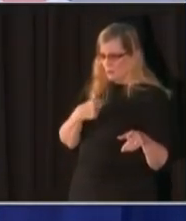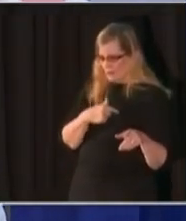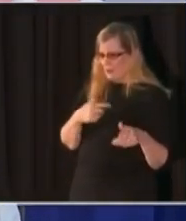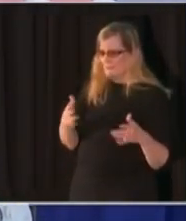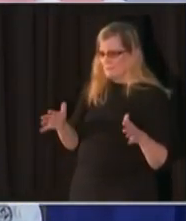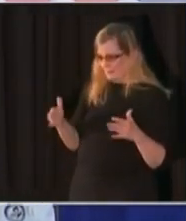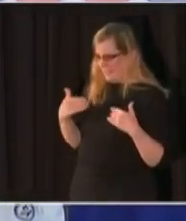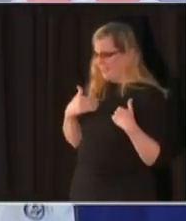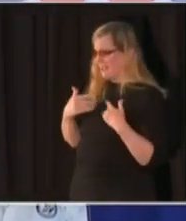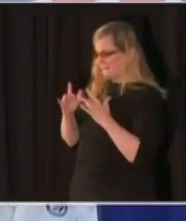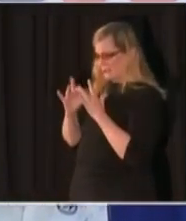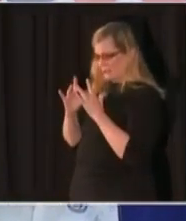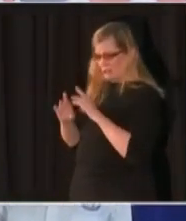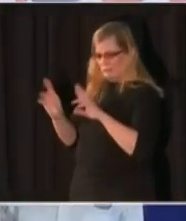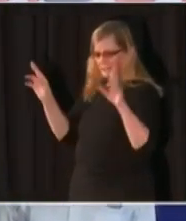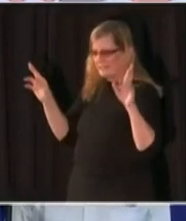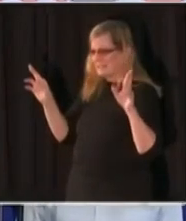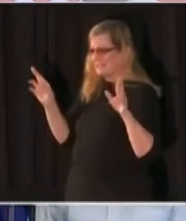there,